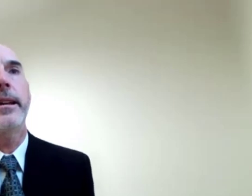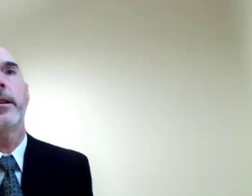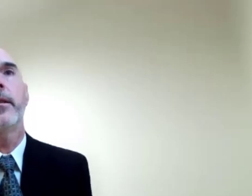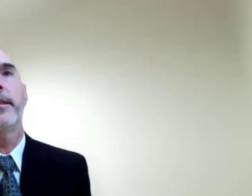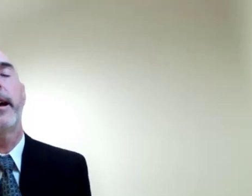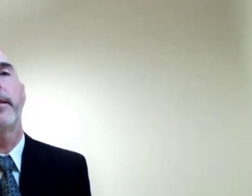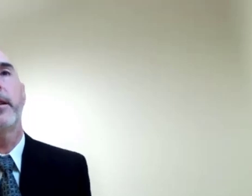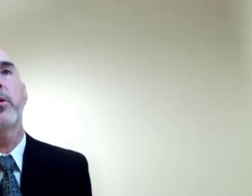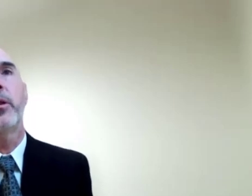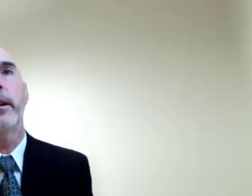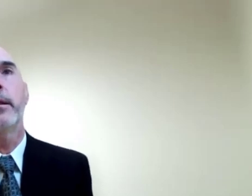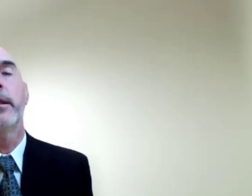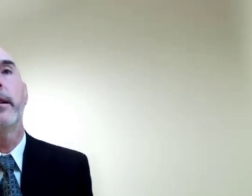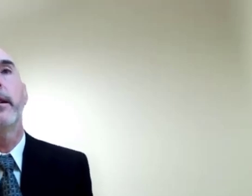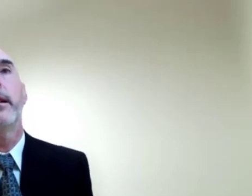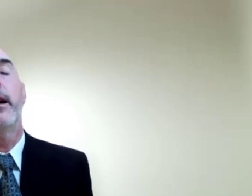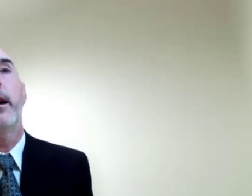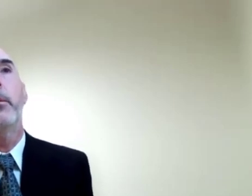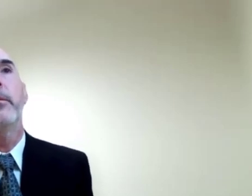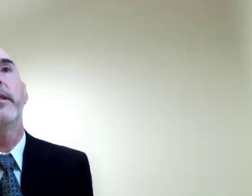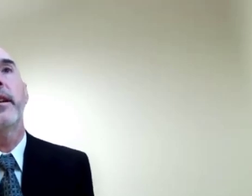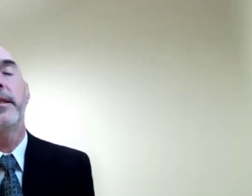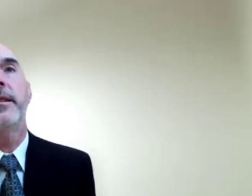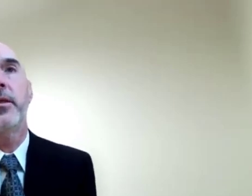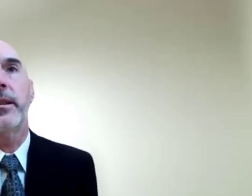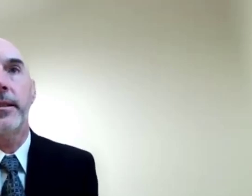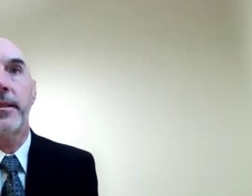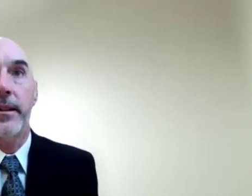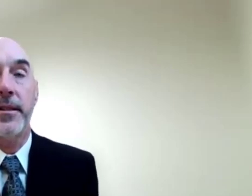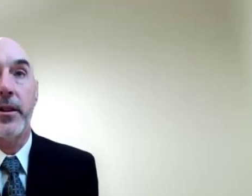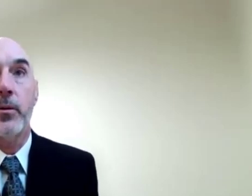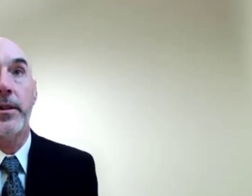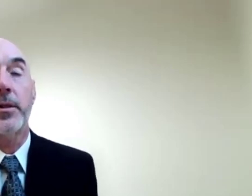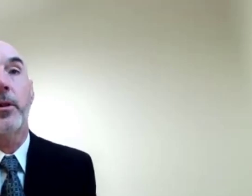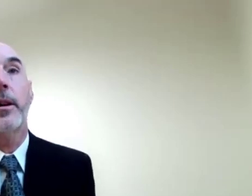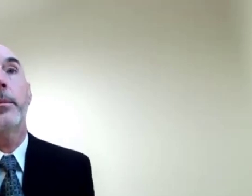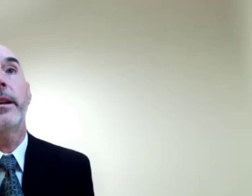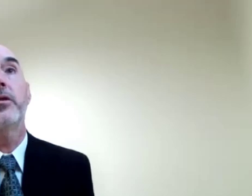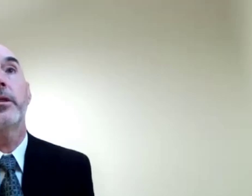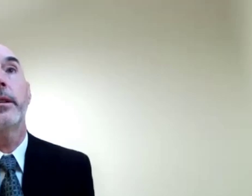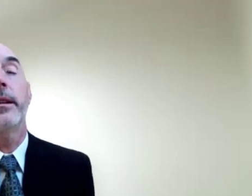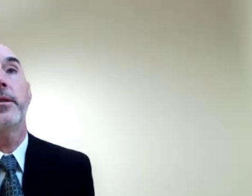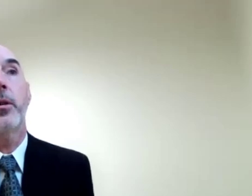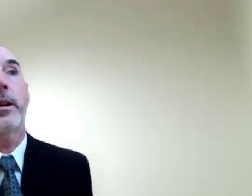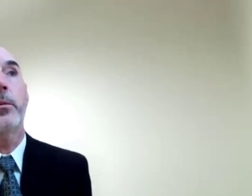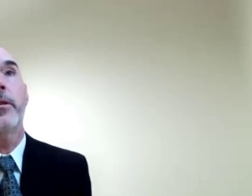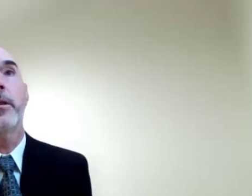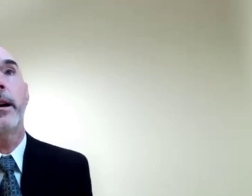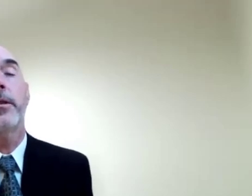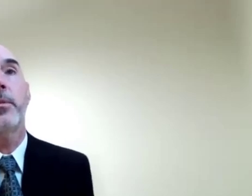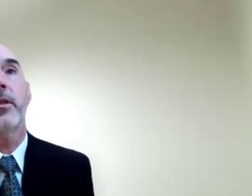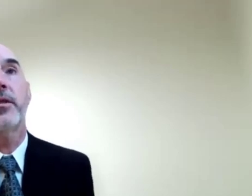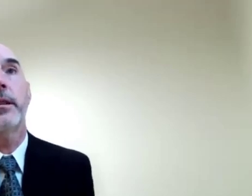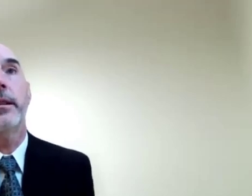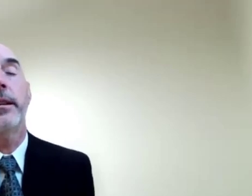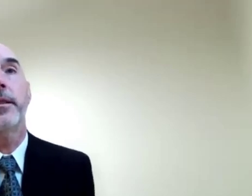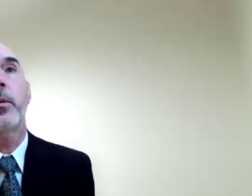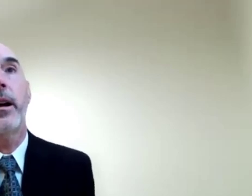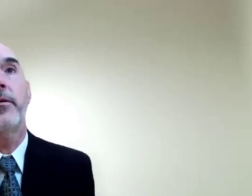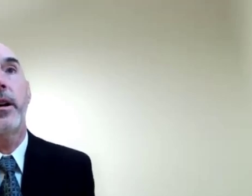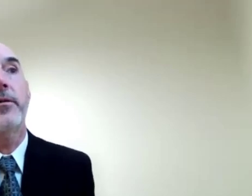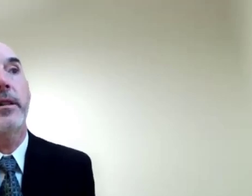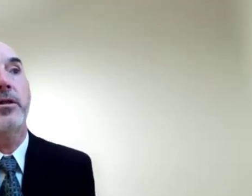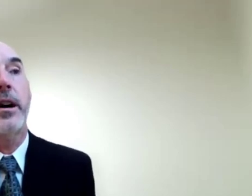The idea here is that the employer does need to at least consider reasonable accommodation in determining whether or not the person